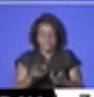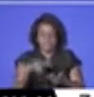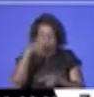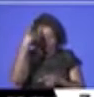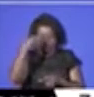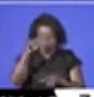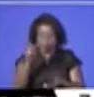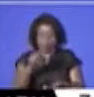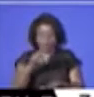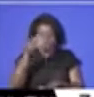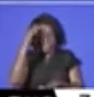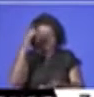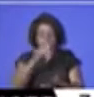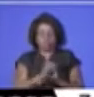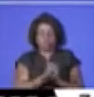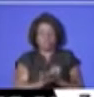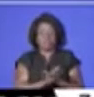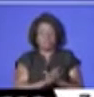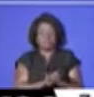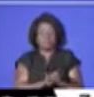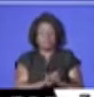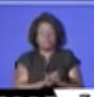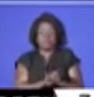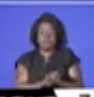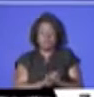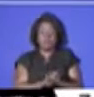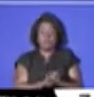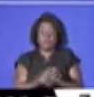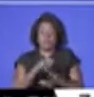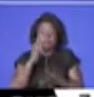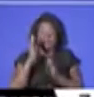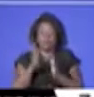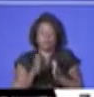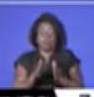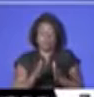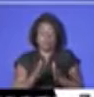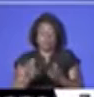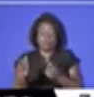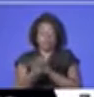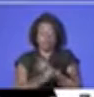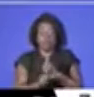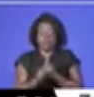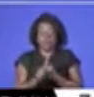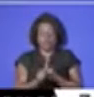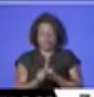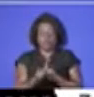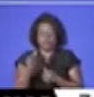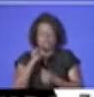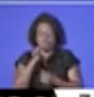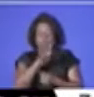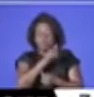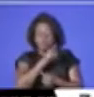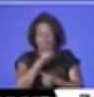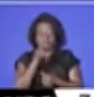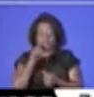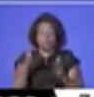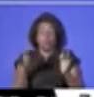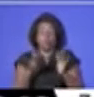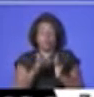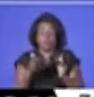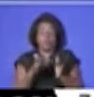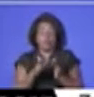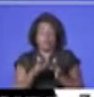on food security and agriculture in the region will be the focus of an upcoming webinar that will be hosted by the University of the West Indies Food